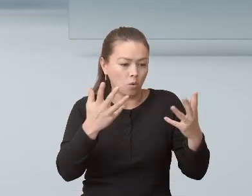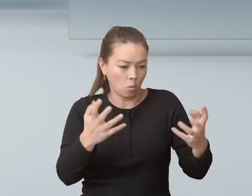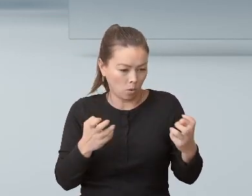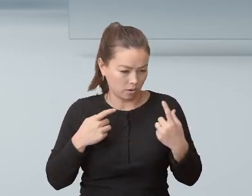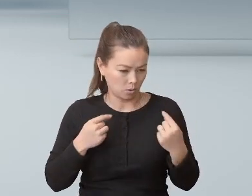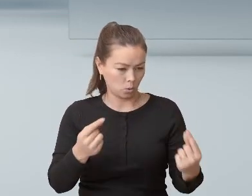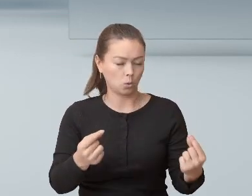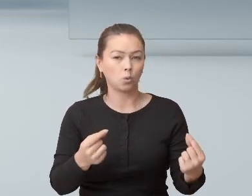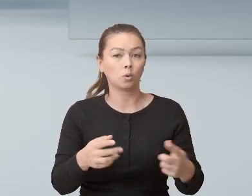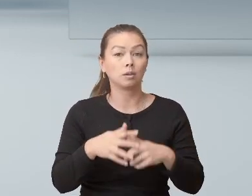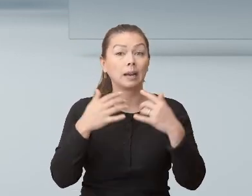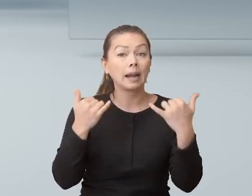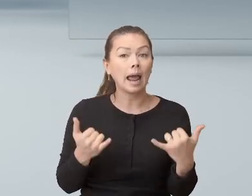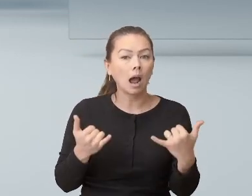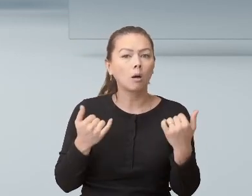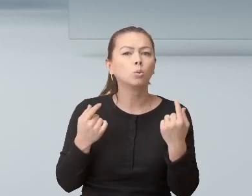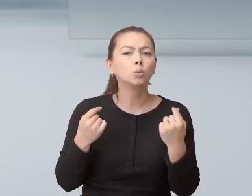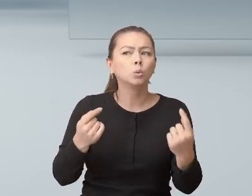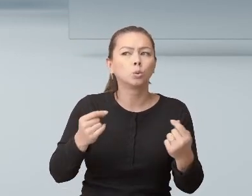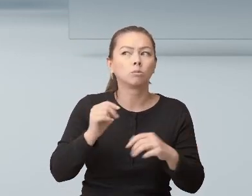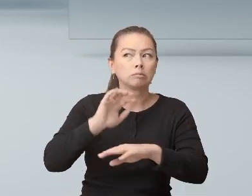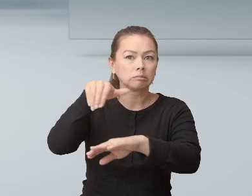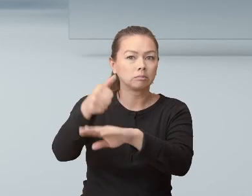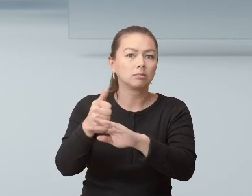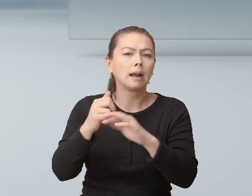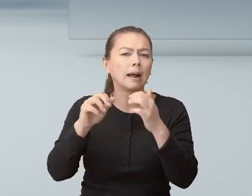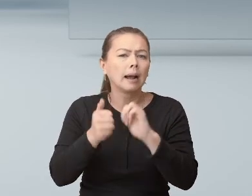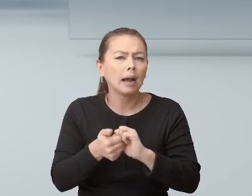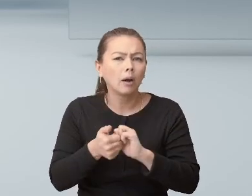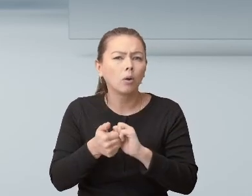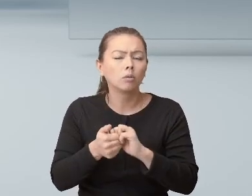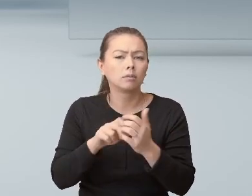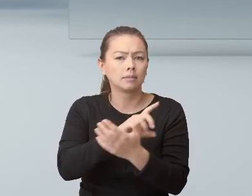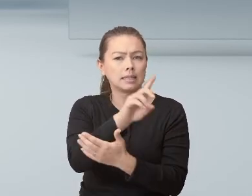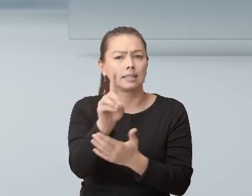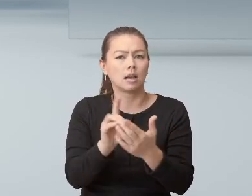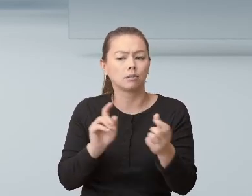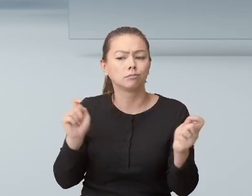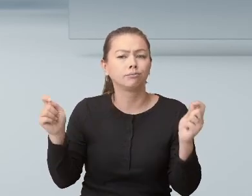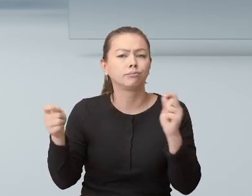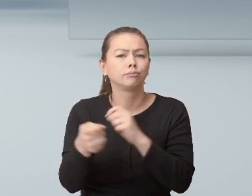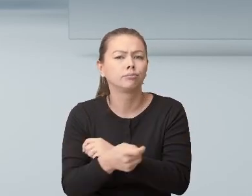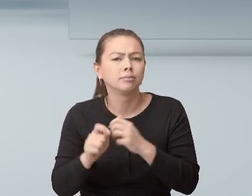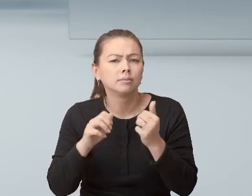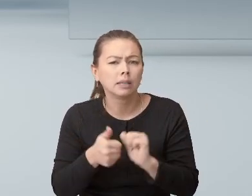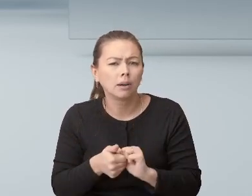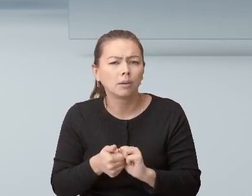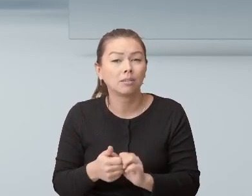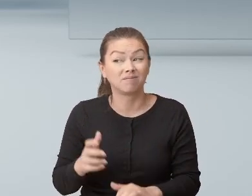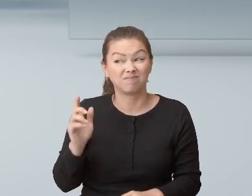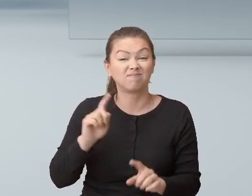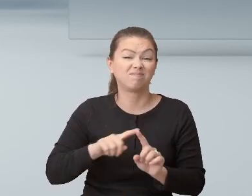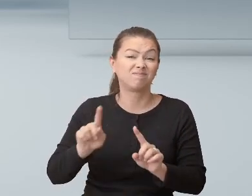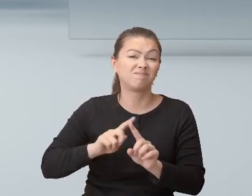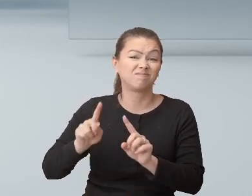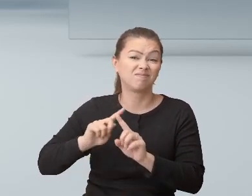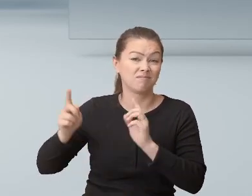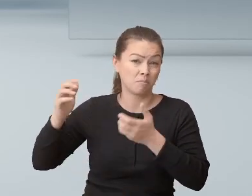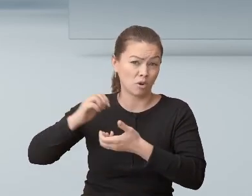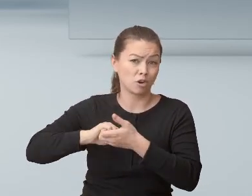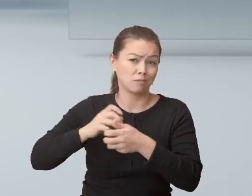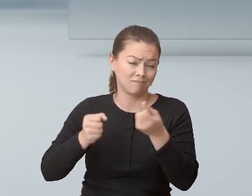and sort of figure out what does that process look like to move into the design. And, there's different partners that can do this. There's also something called